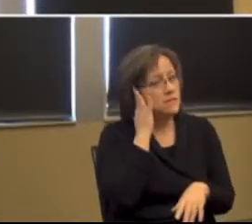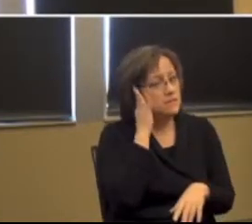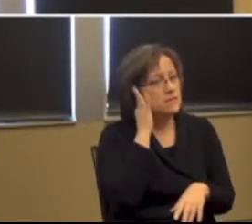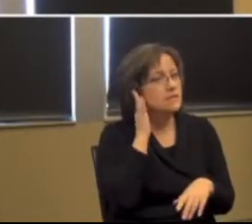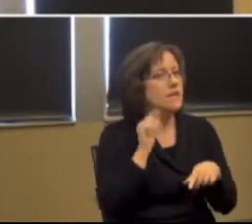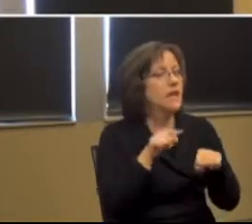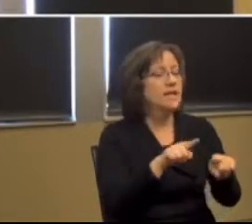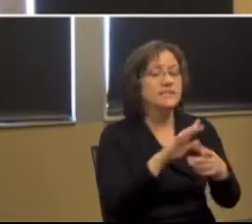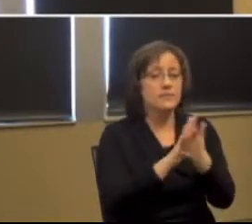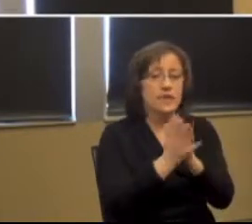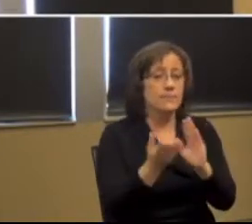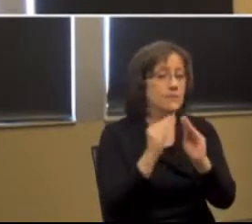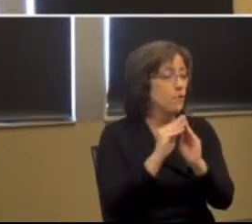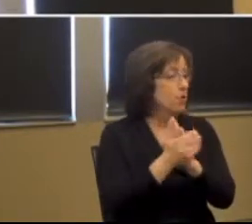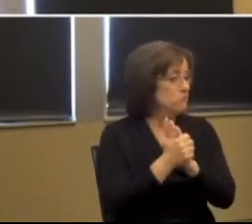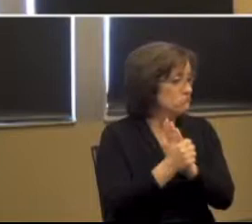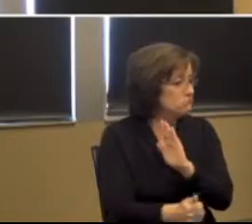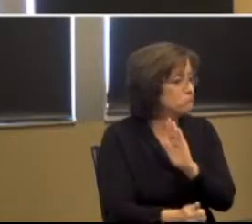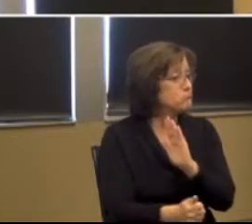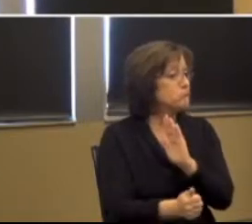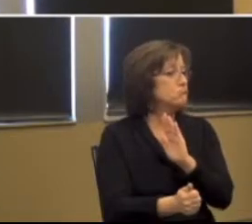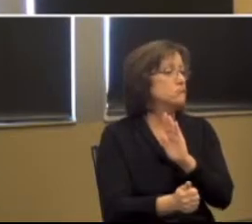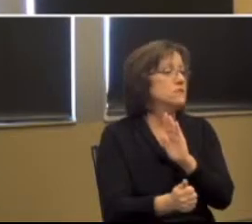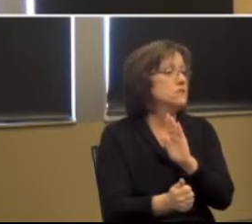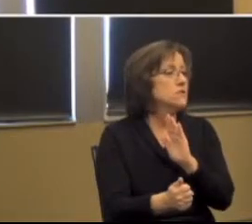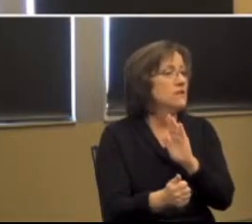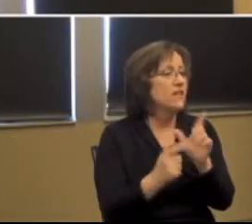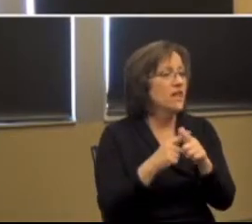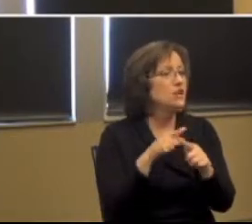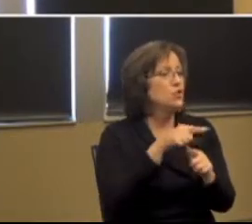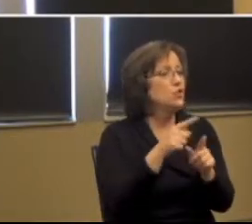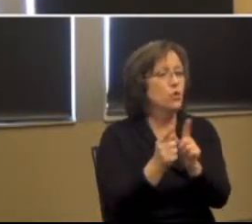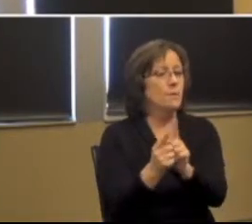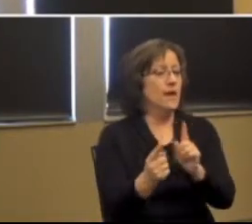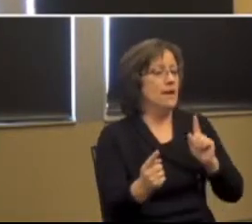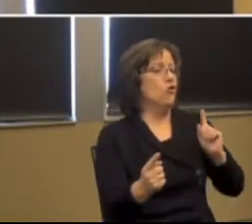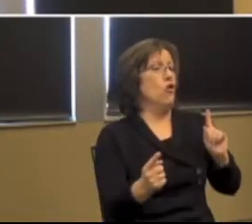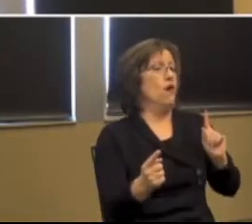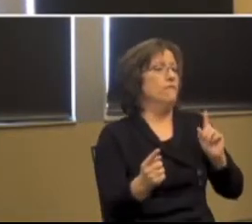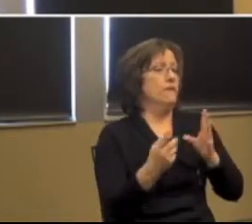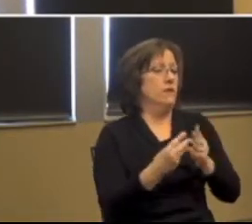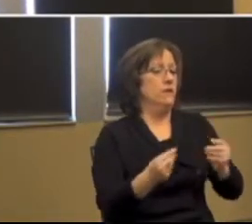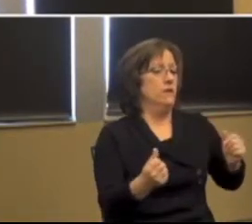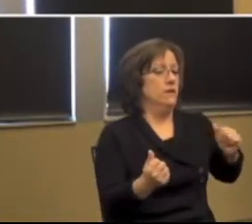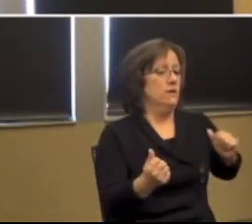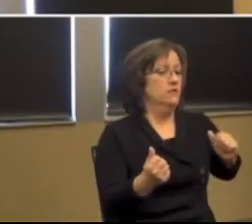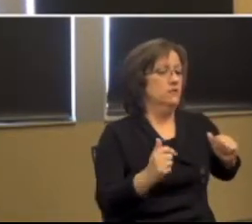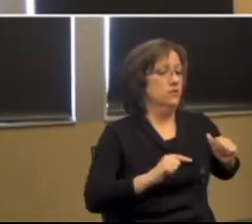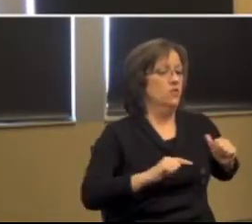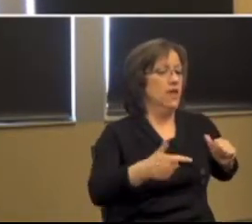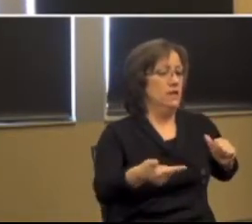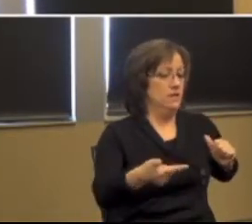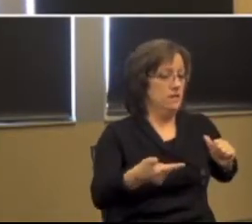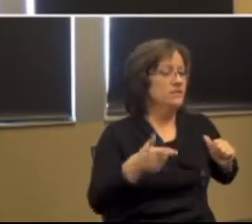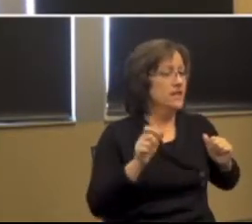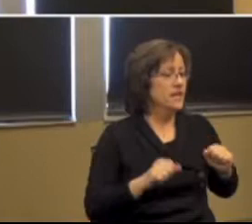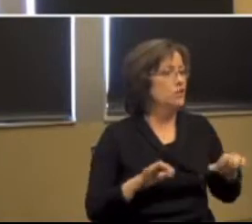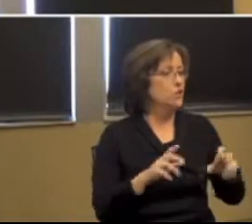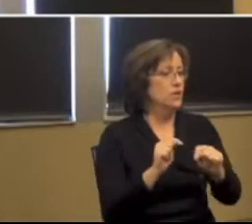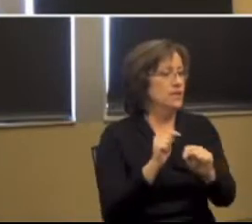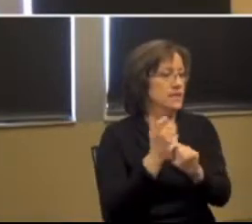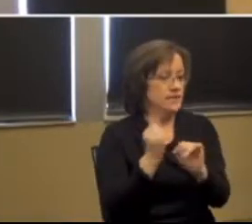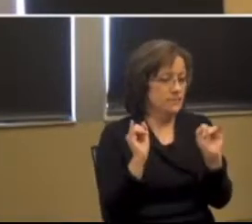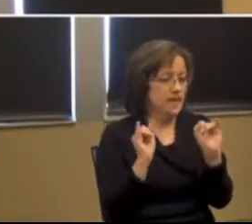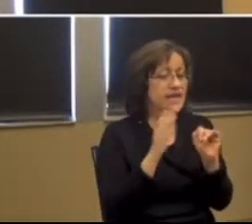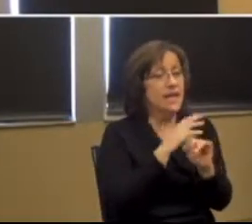more proficient doing it, you're going to want to back yourself away and increase that space so that they have an opportunity to do it